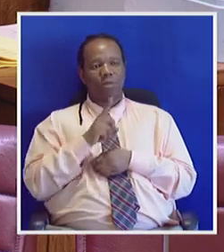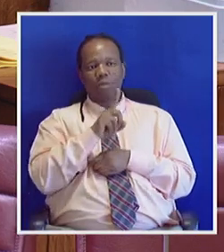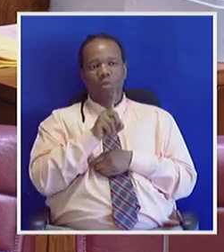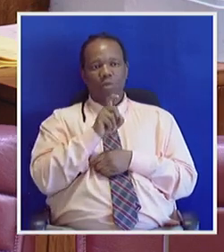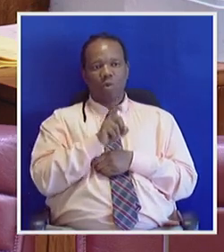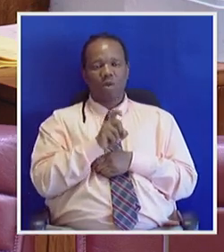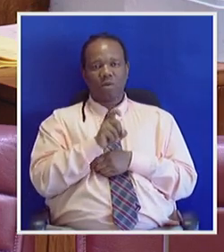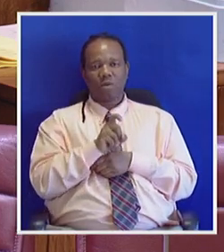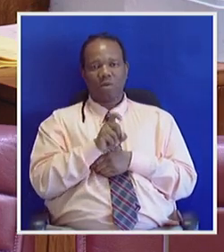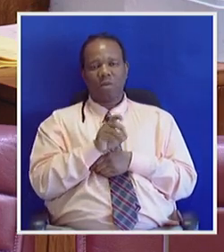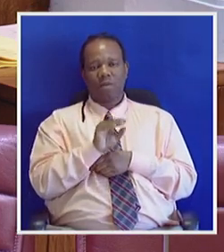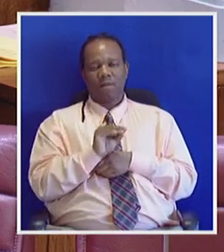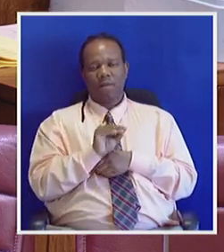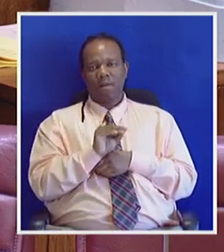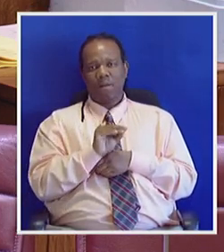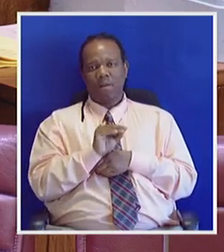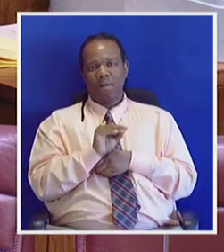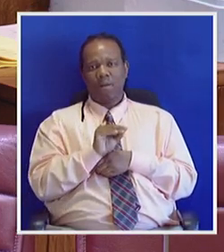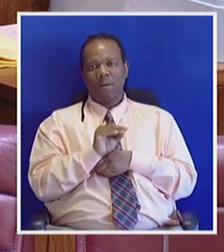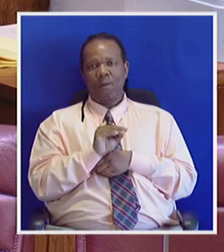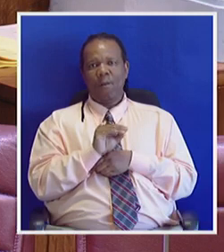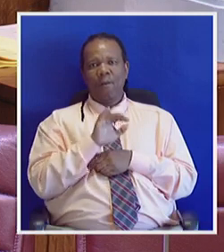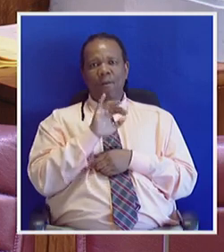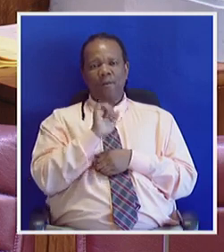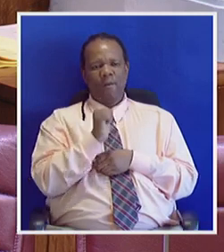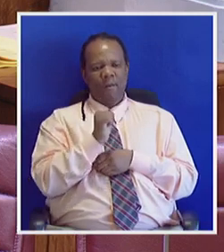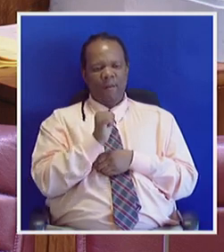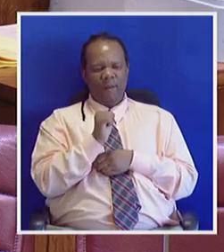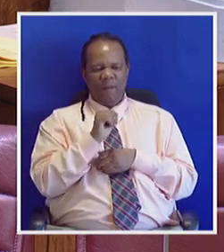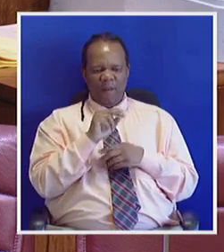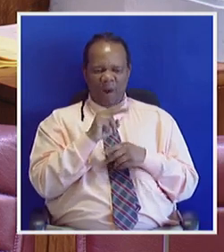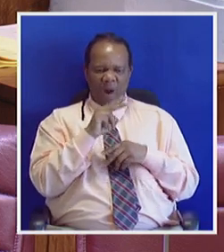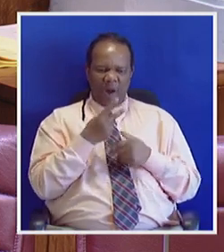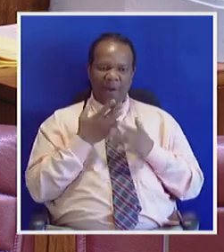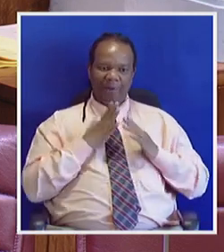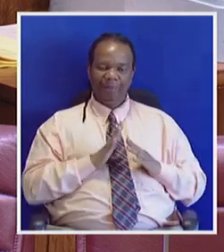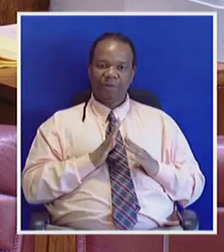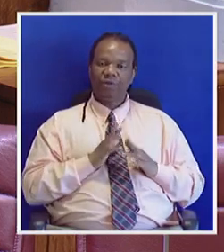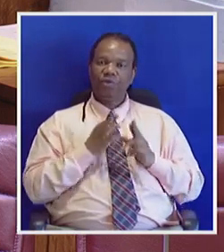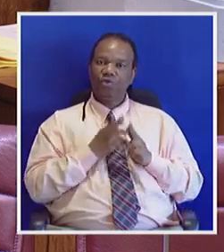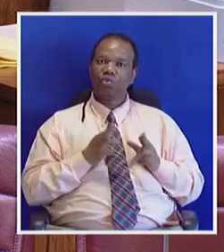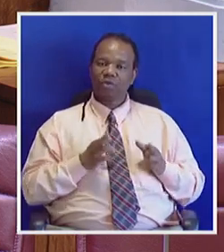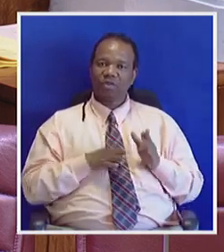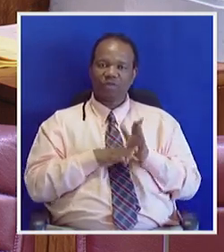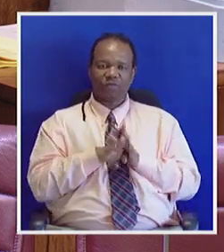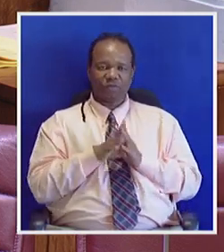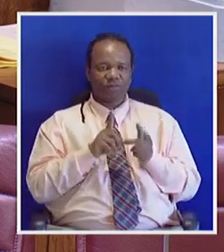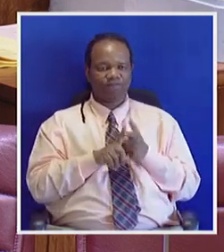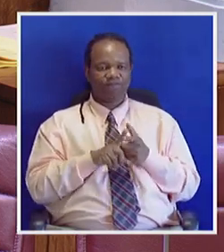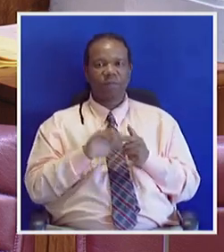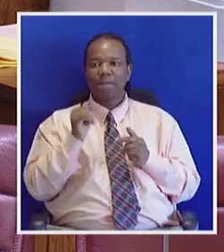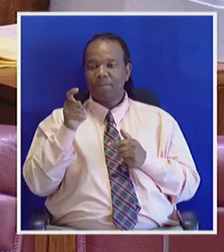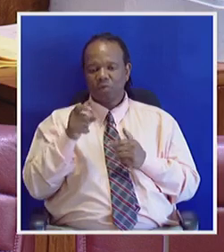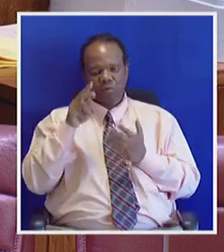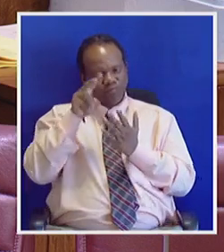that human resource development, two issues are fundamental. The issue of illiteracy and